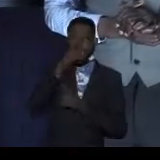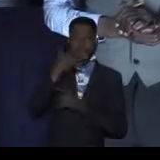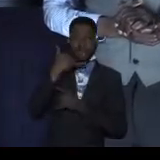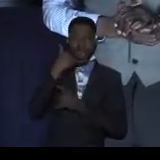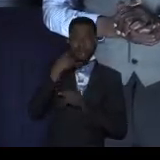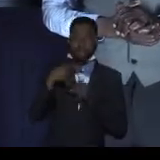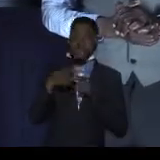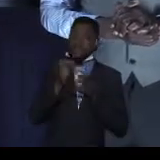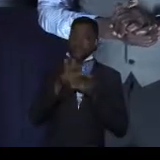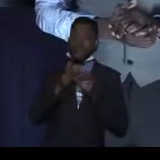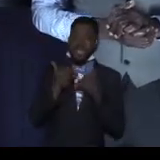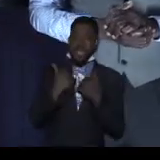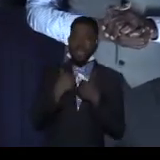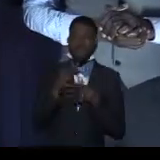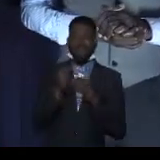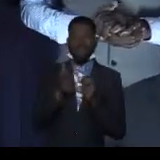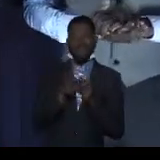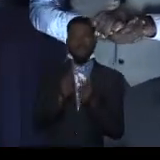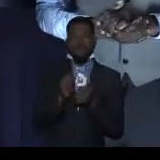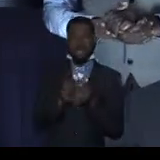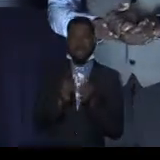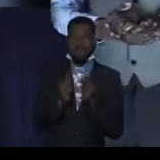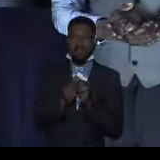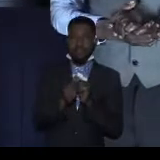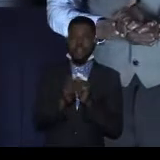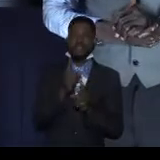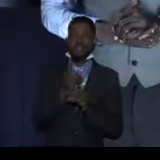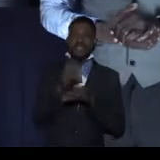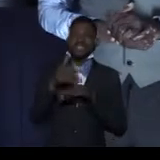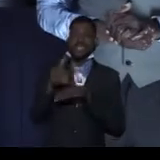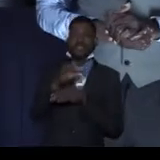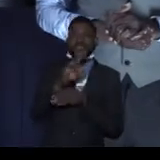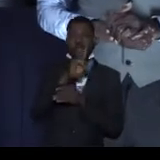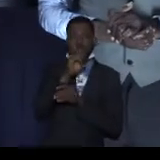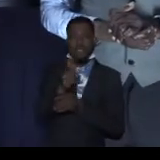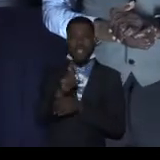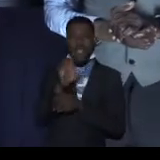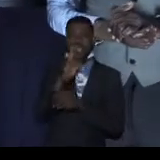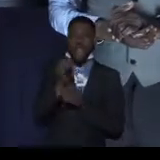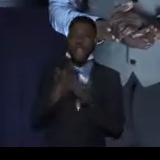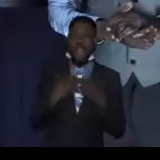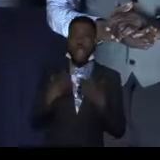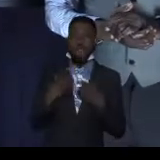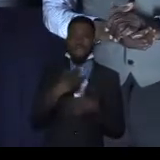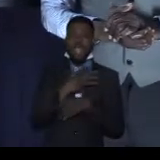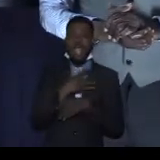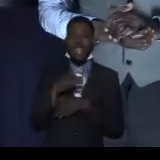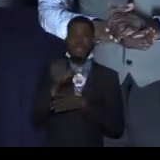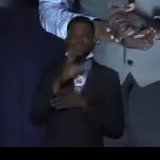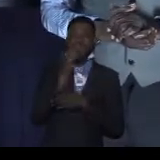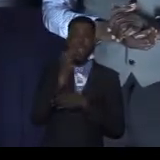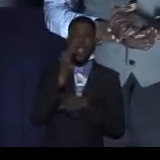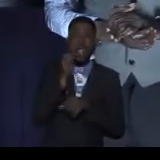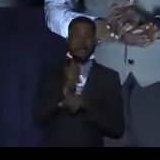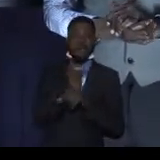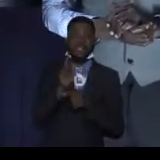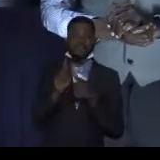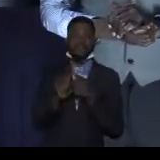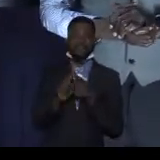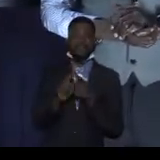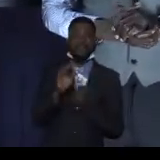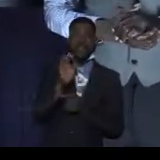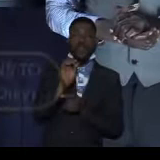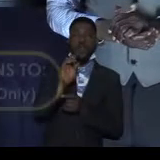or smartphones. But if you do not, there's no problem. Just send your questions, your comments, and your